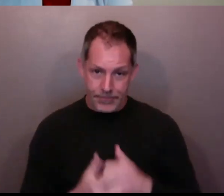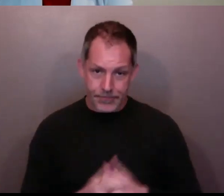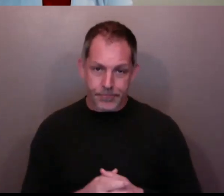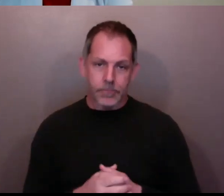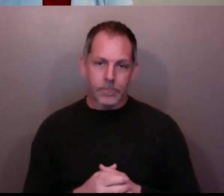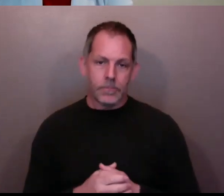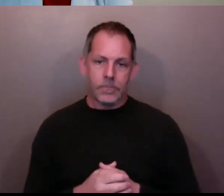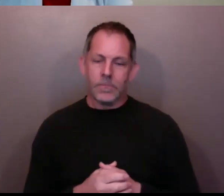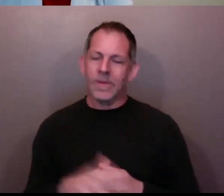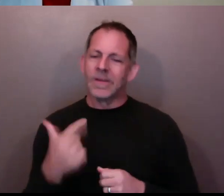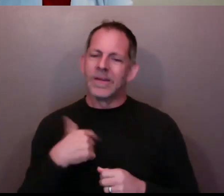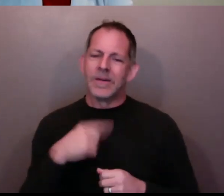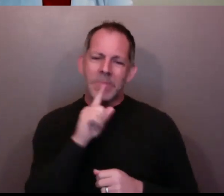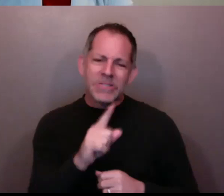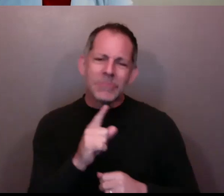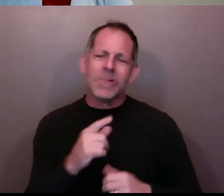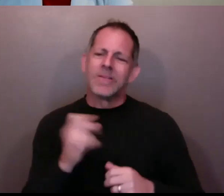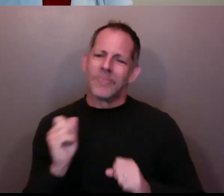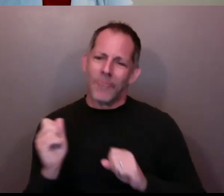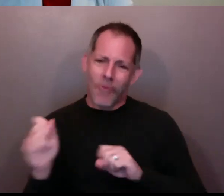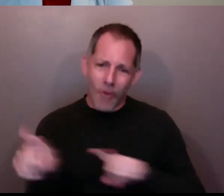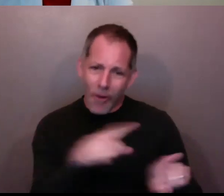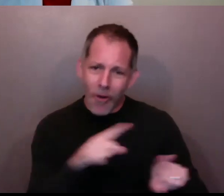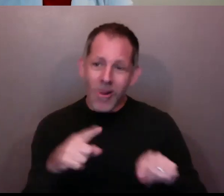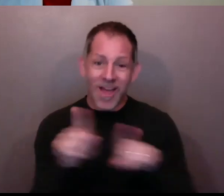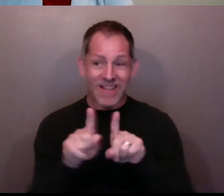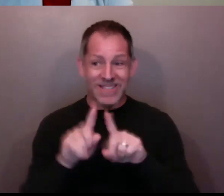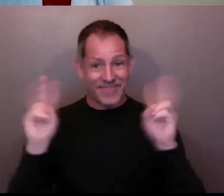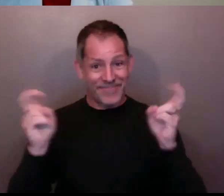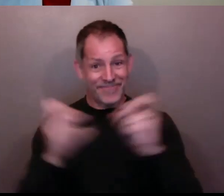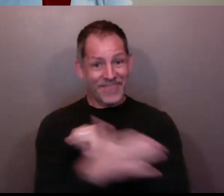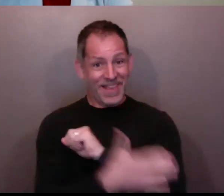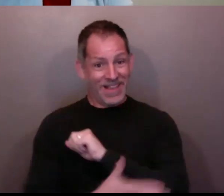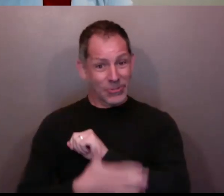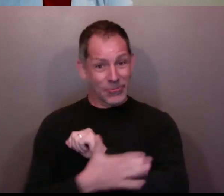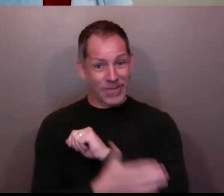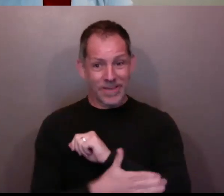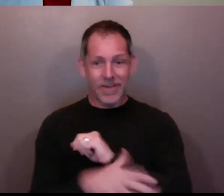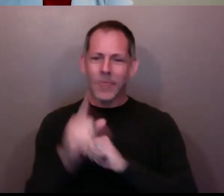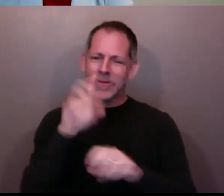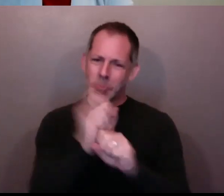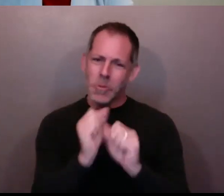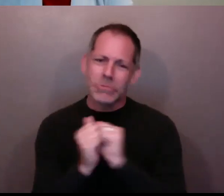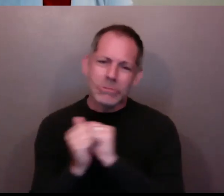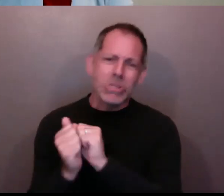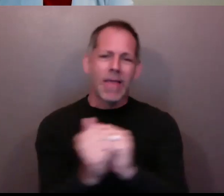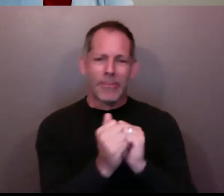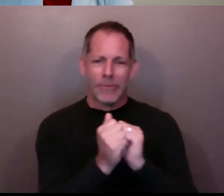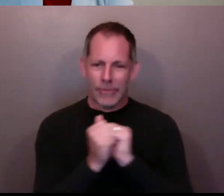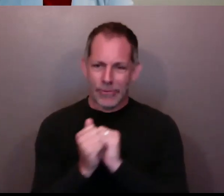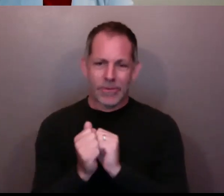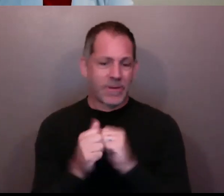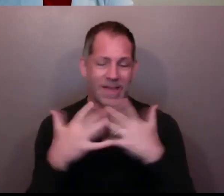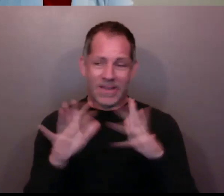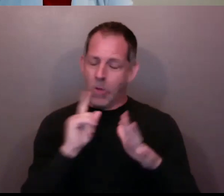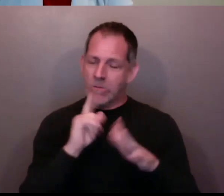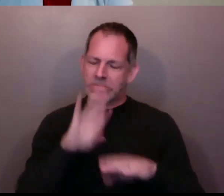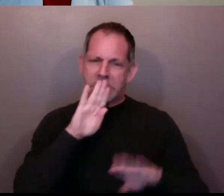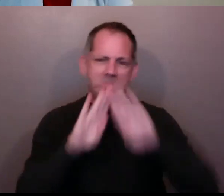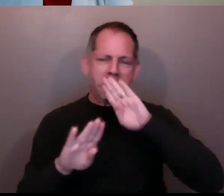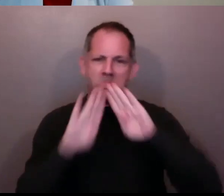have a can-do spirit. We have faced many challenges over the years. We've sent people to the